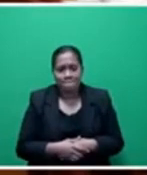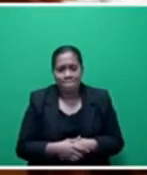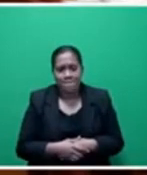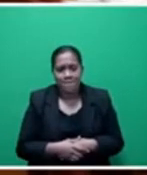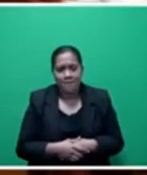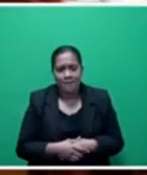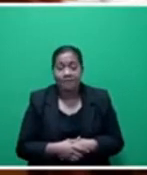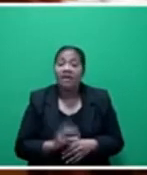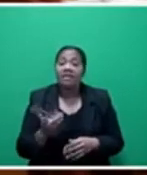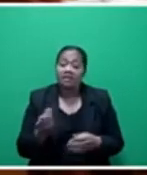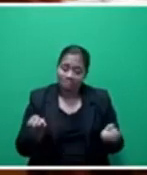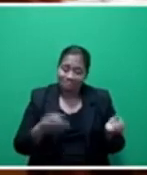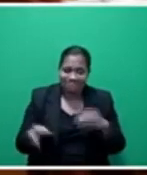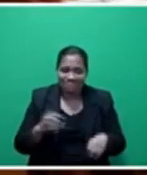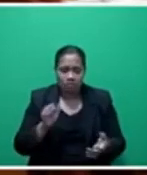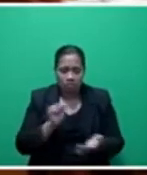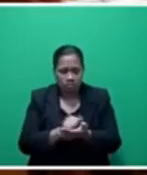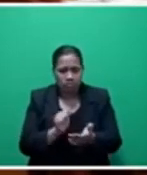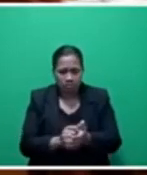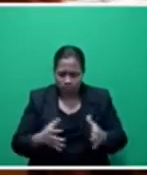where they have contributed immensely to